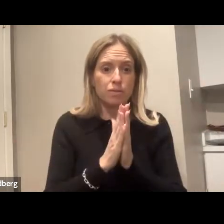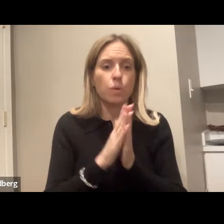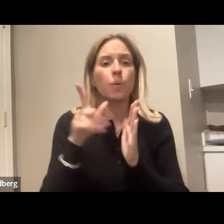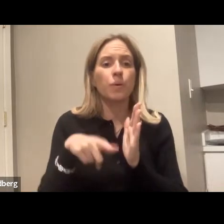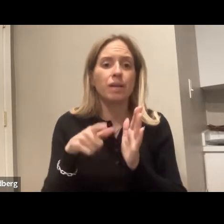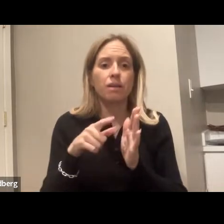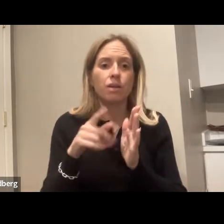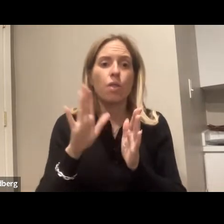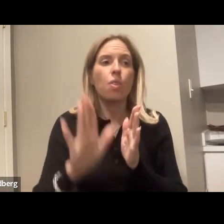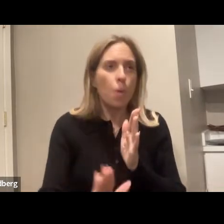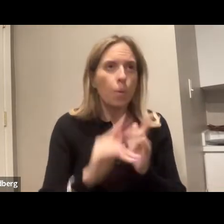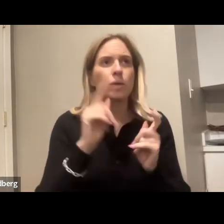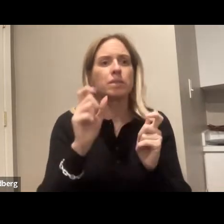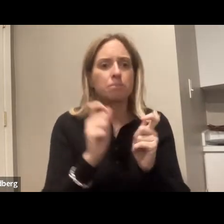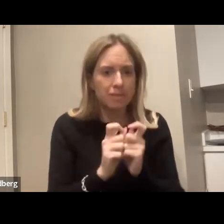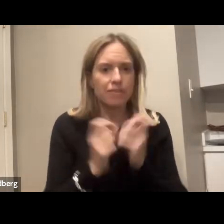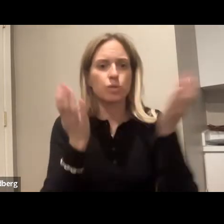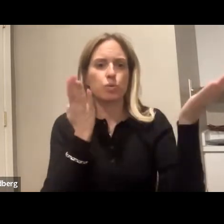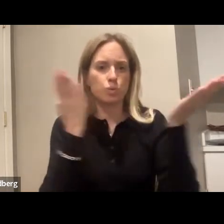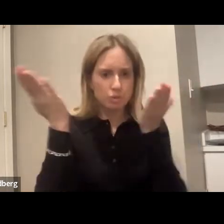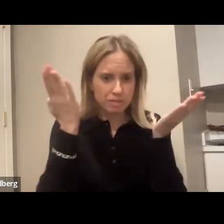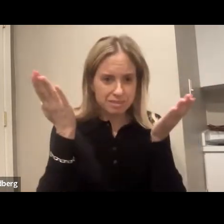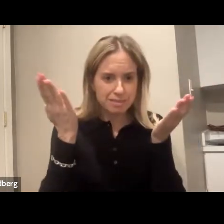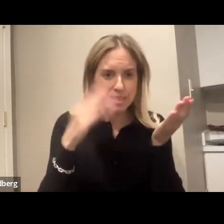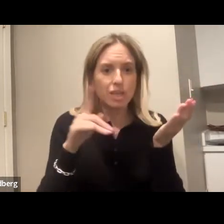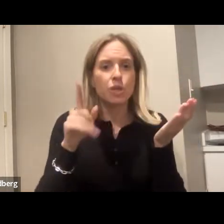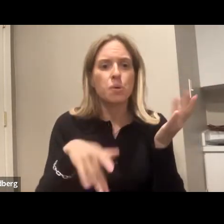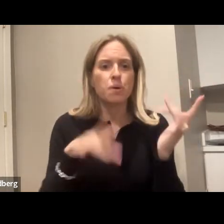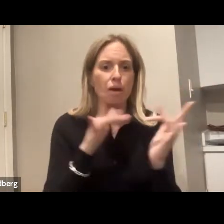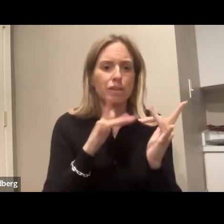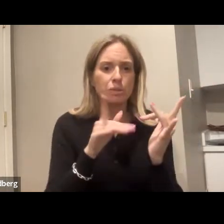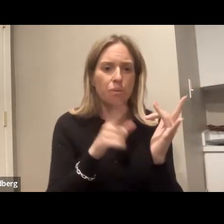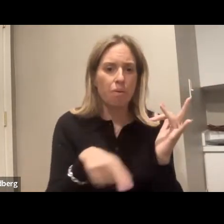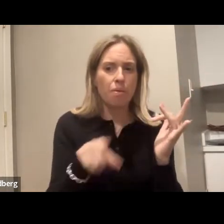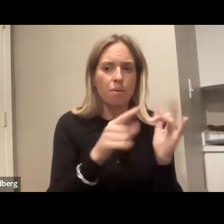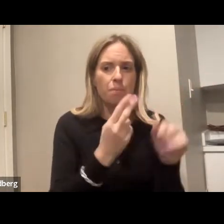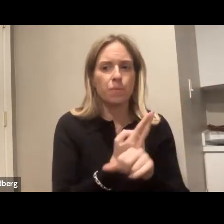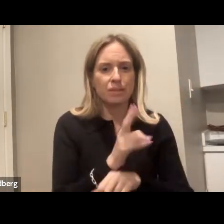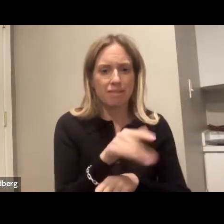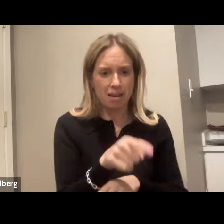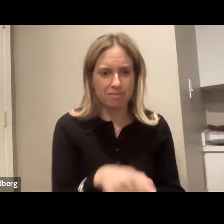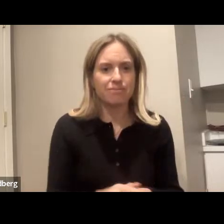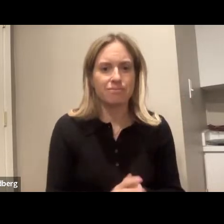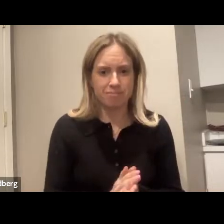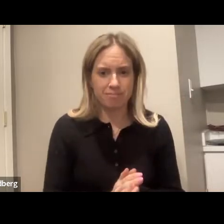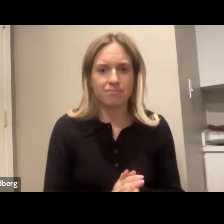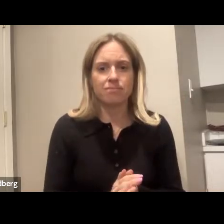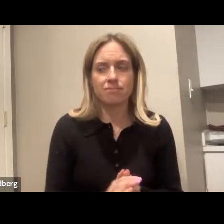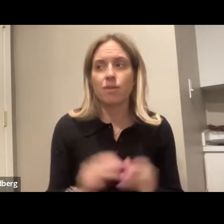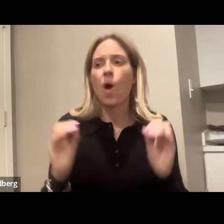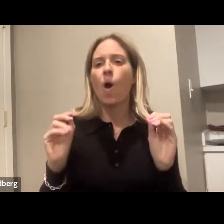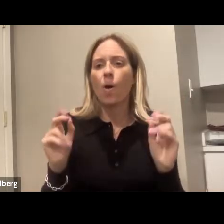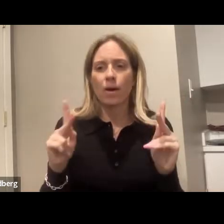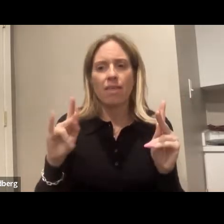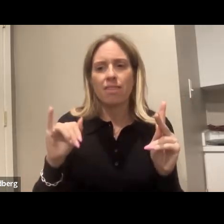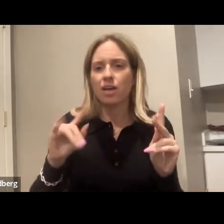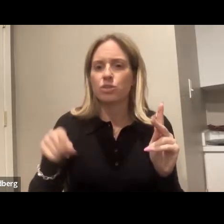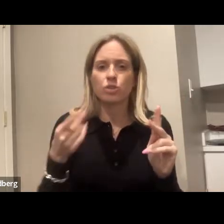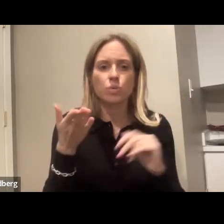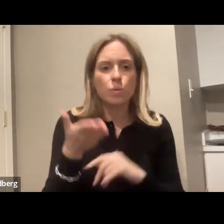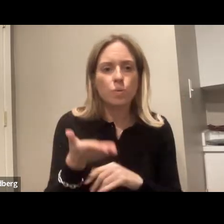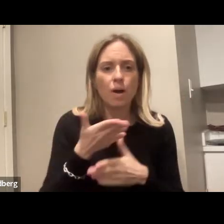specific services, then you can reach out to them through that. Okay, so that's just your end,